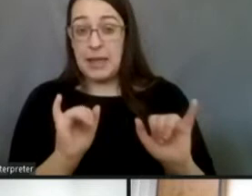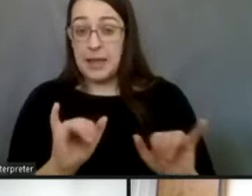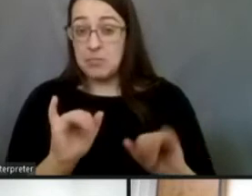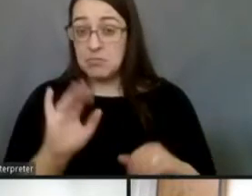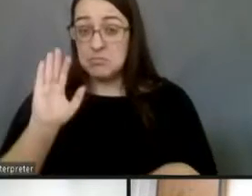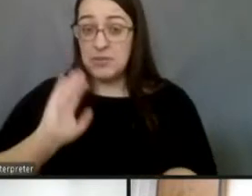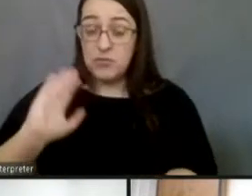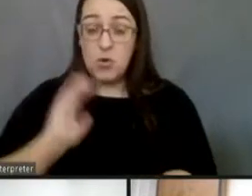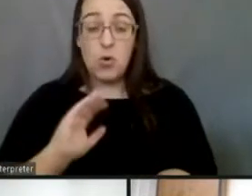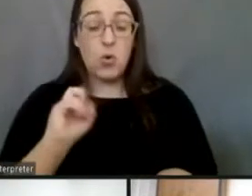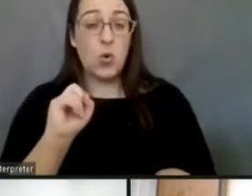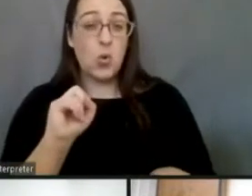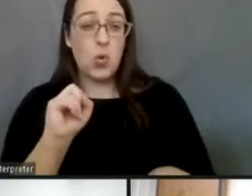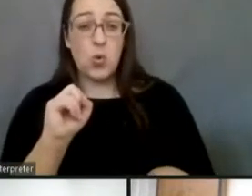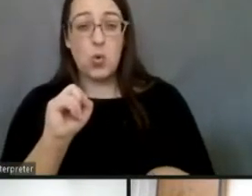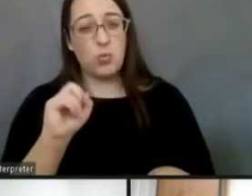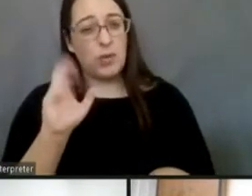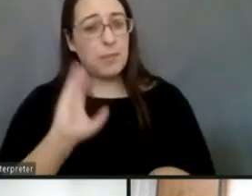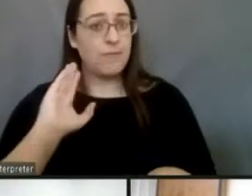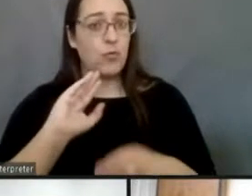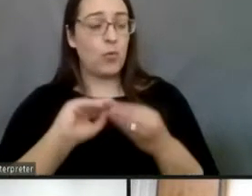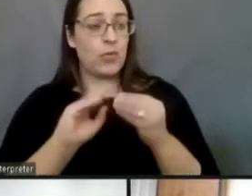it a little different?